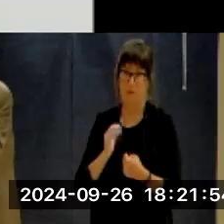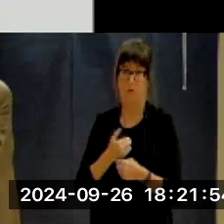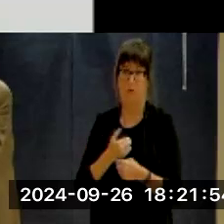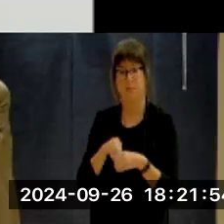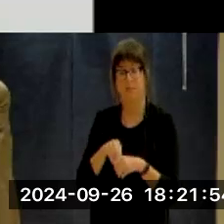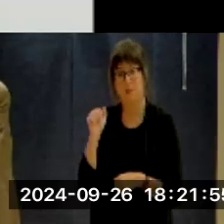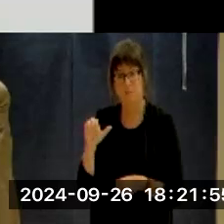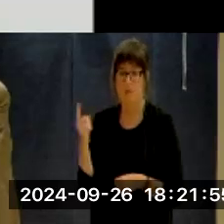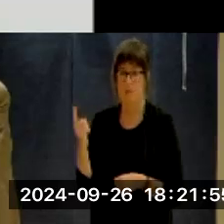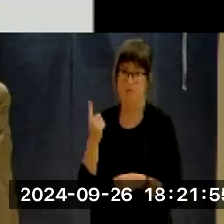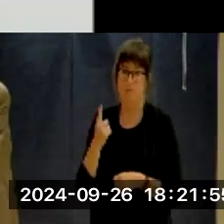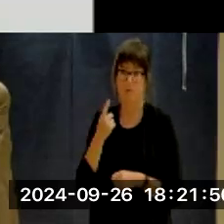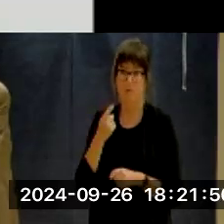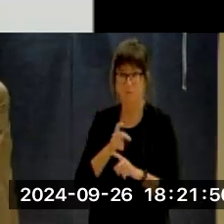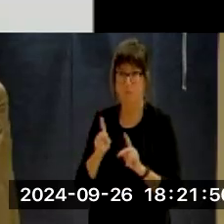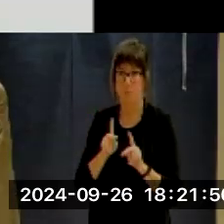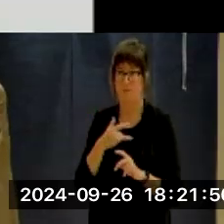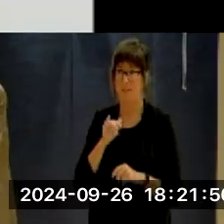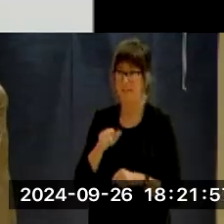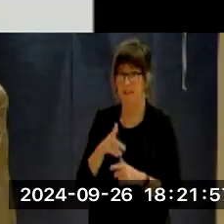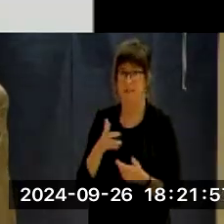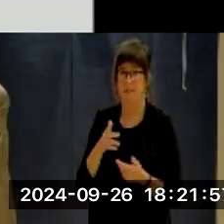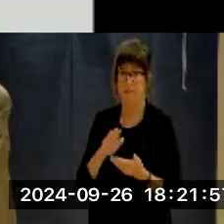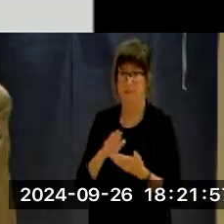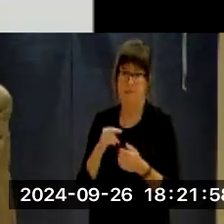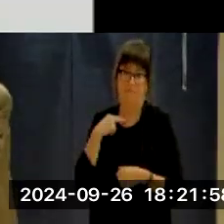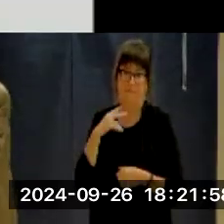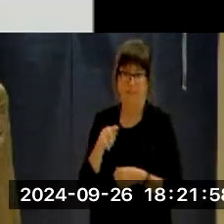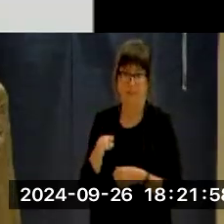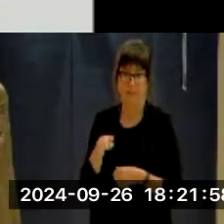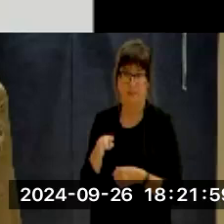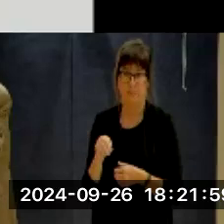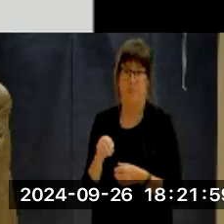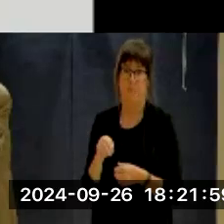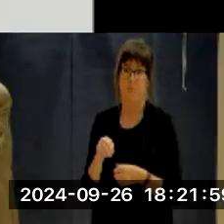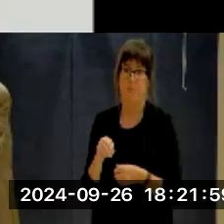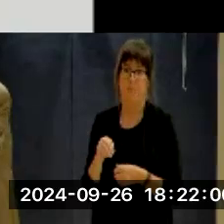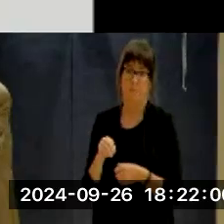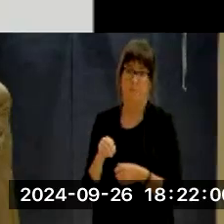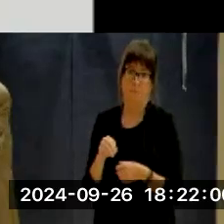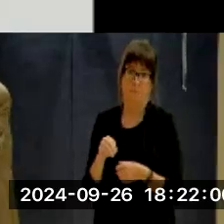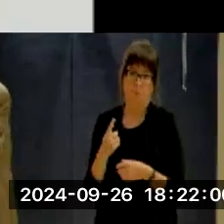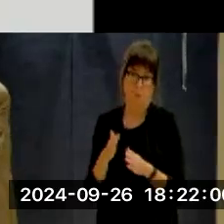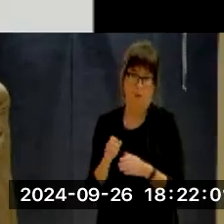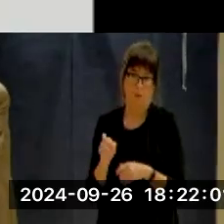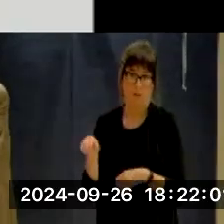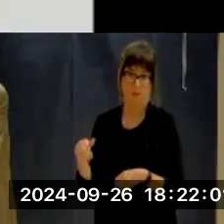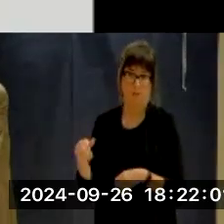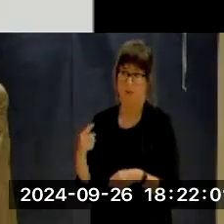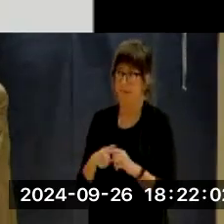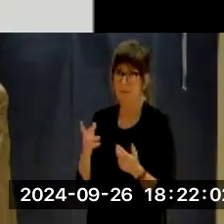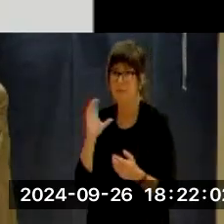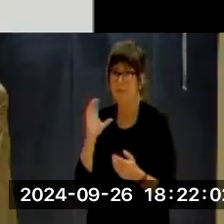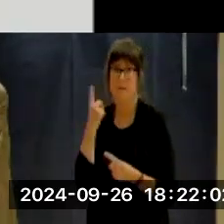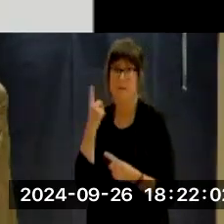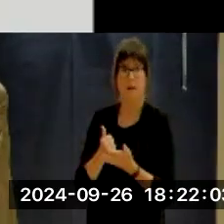from people who feel they've been victimized in one way or another, criminally or otherwise, and can't find anyone to help them.